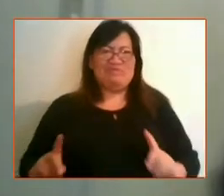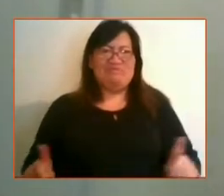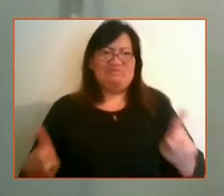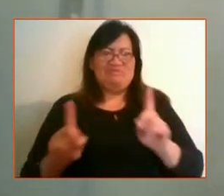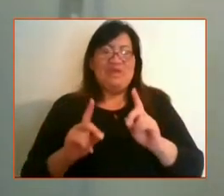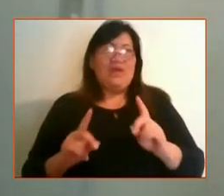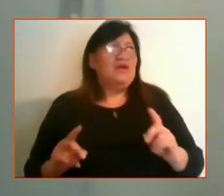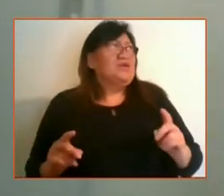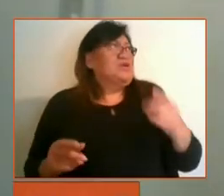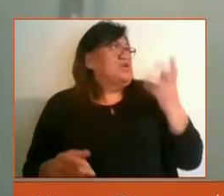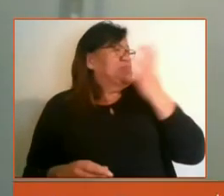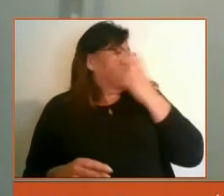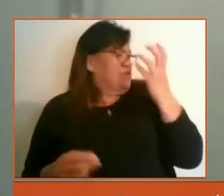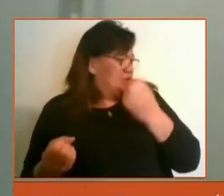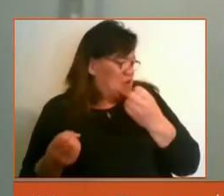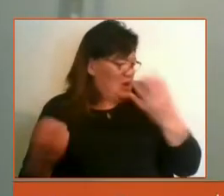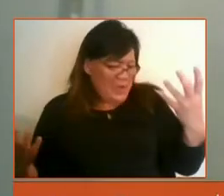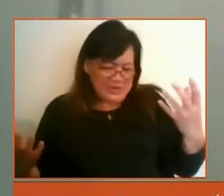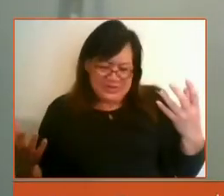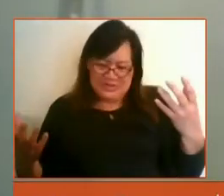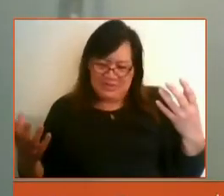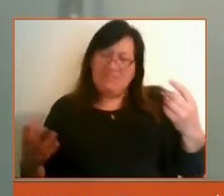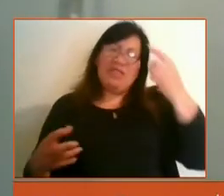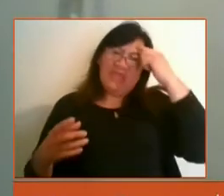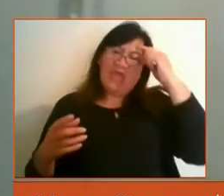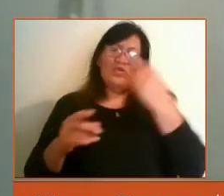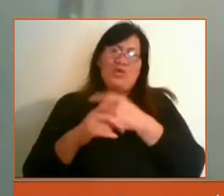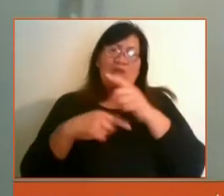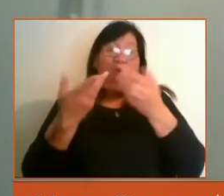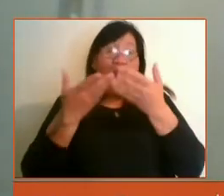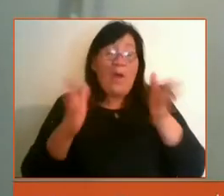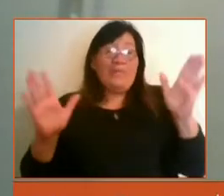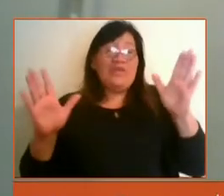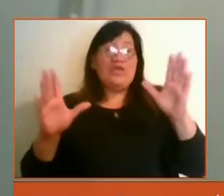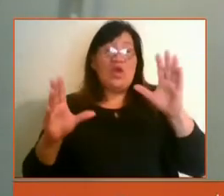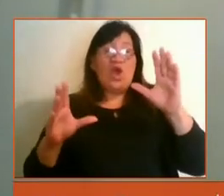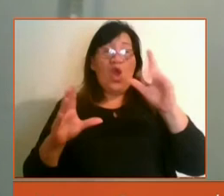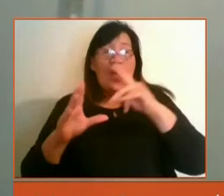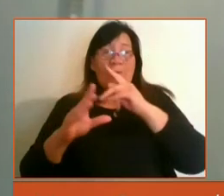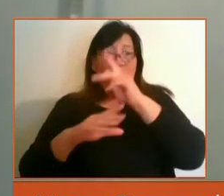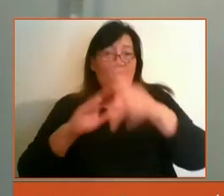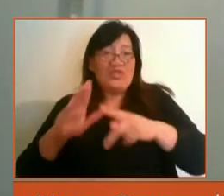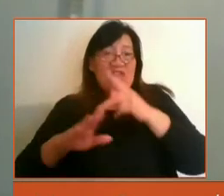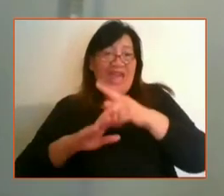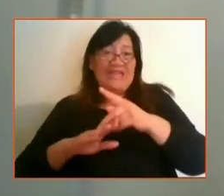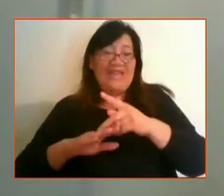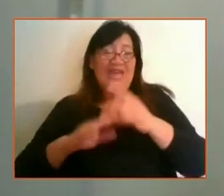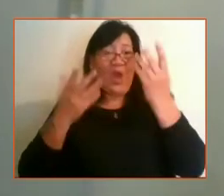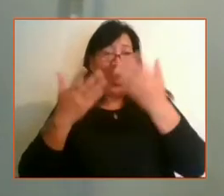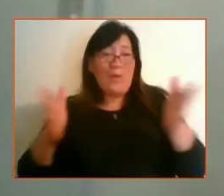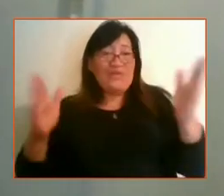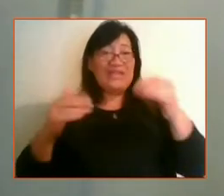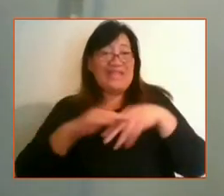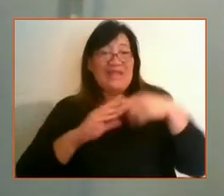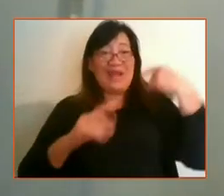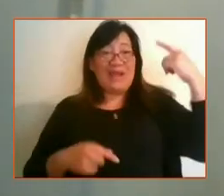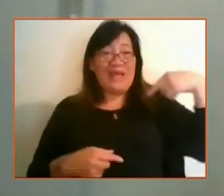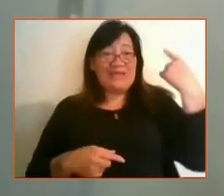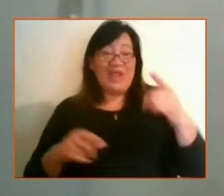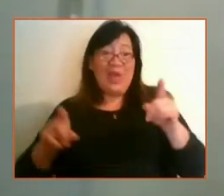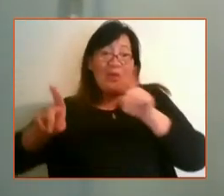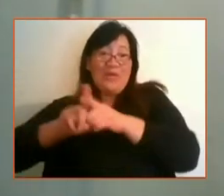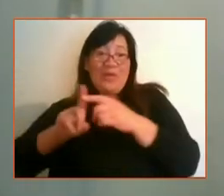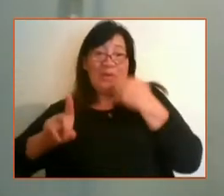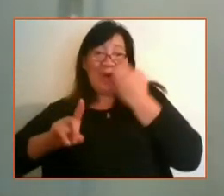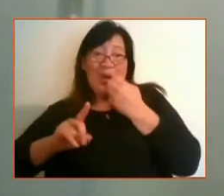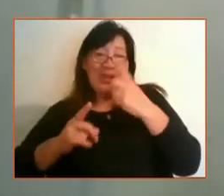I'm going to refer to the opening of the Oceania exhibition in London and being alongside Māori and